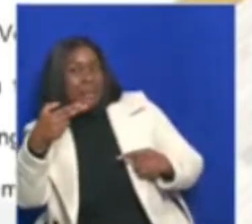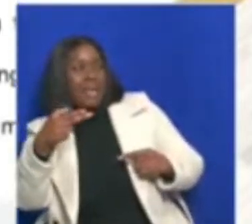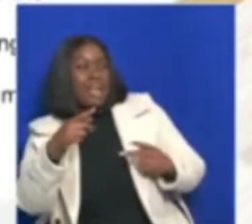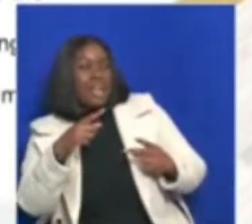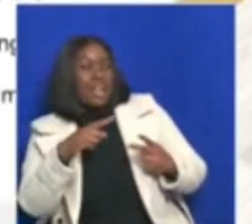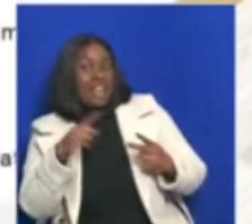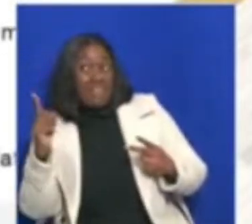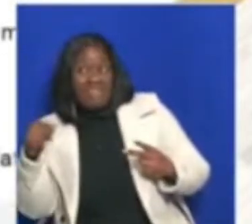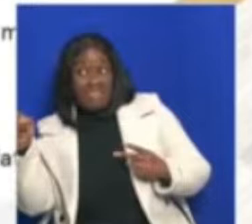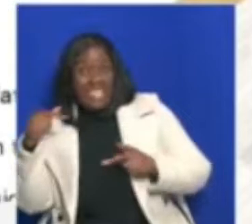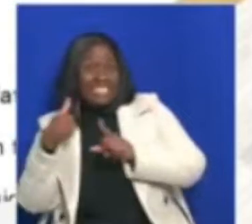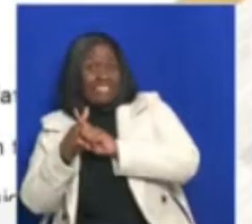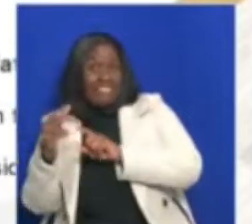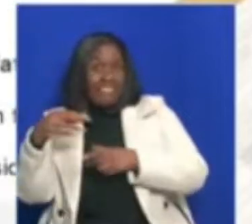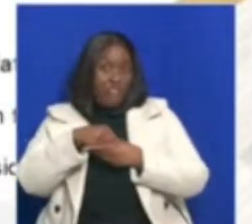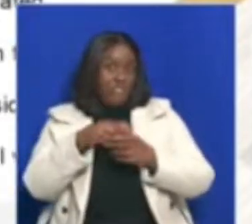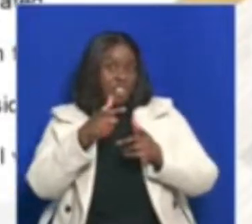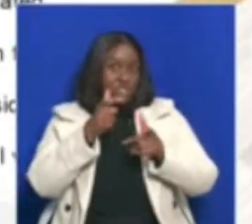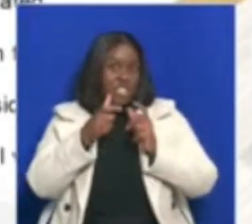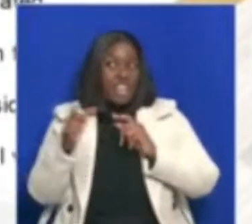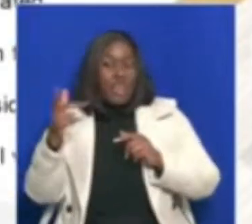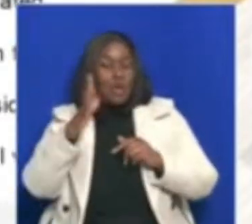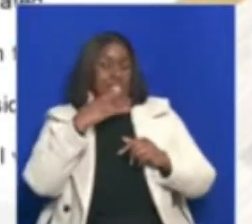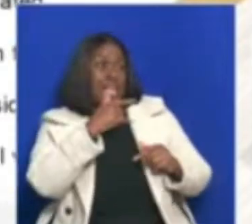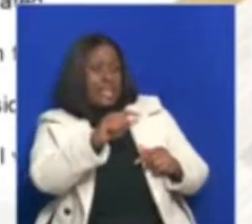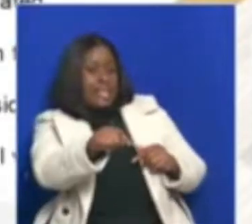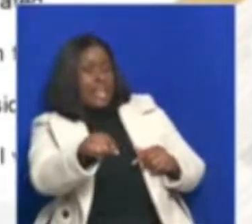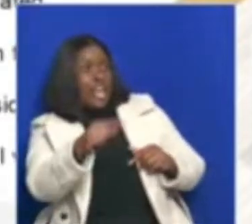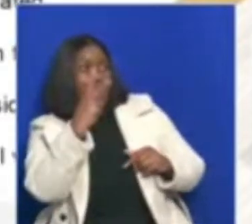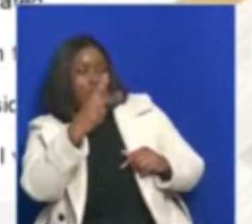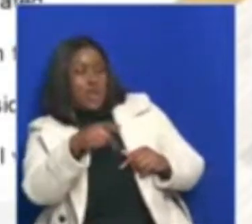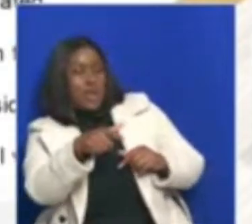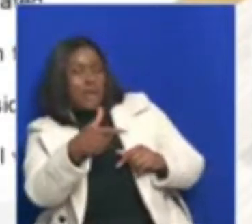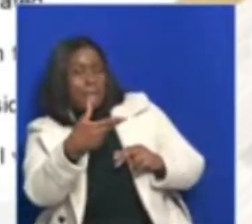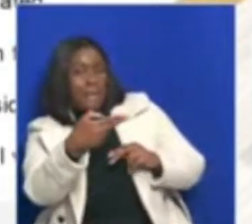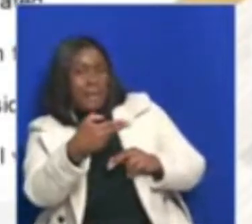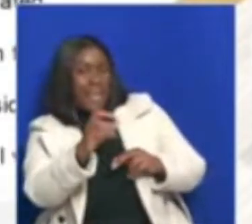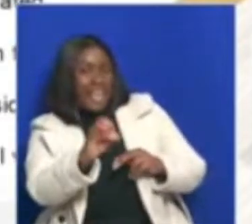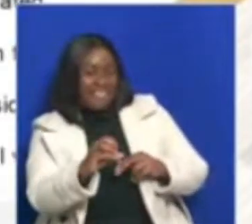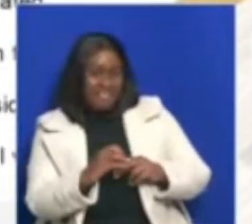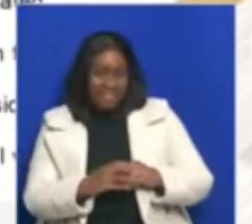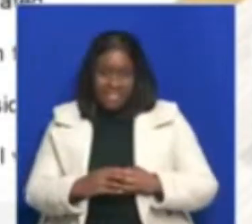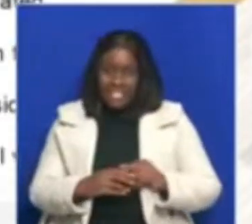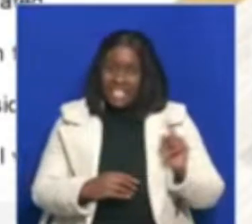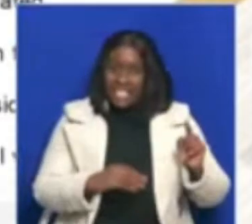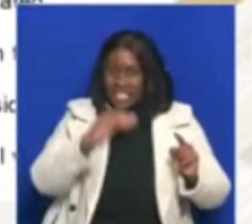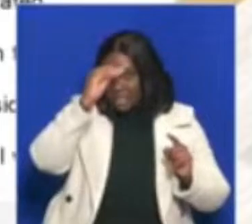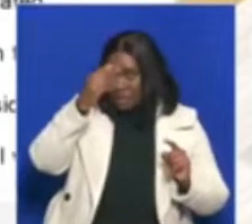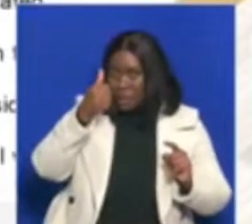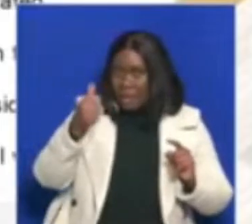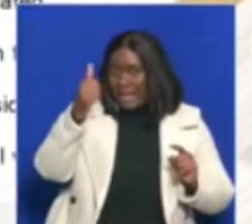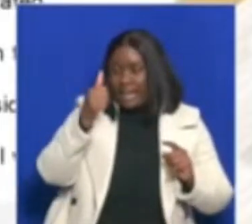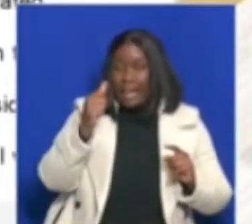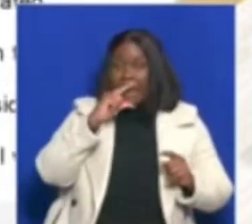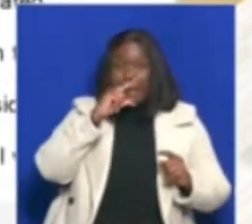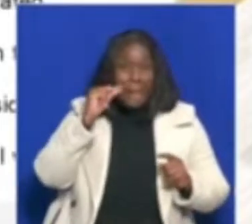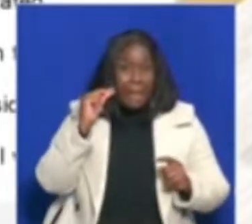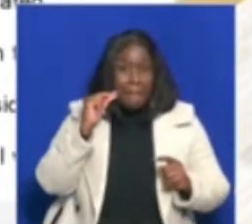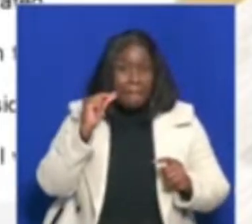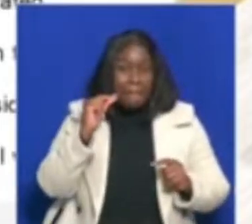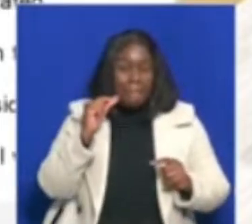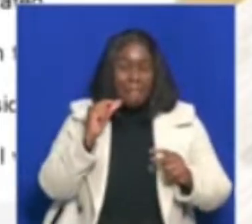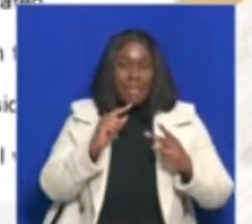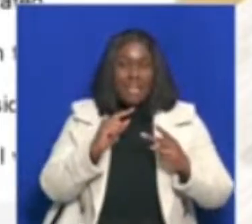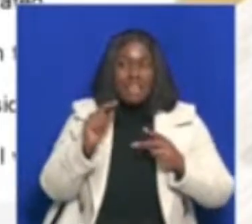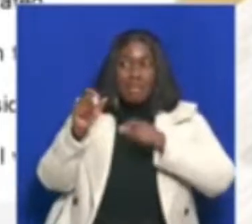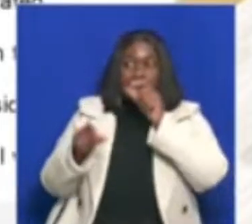The SAPS commander in charge of the task teams is frequently unable to provide the names or identities of the suspects who